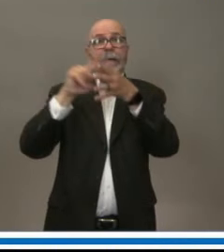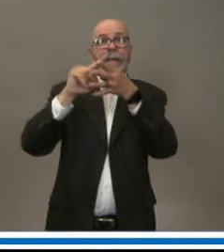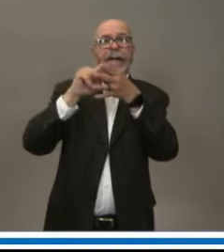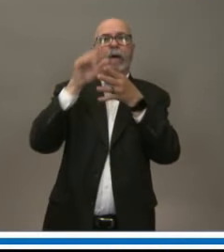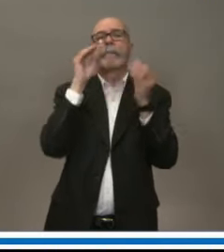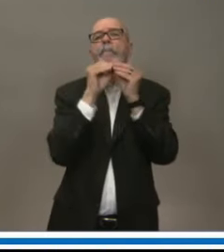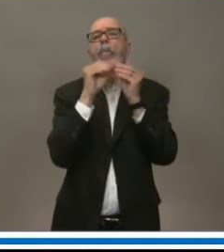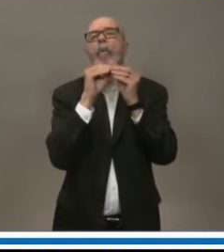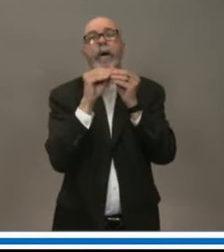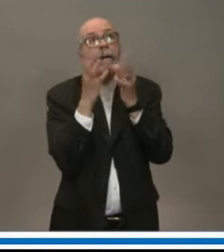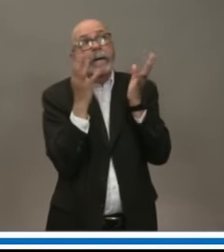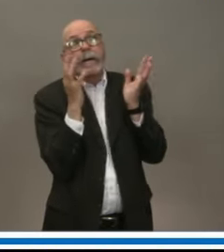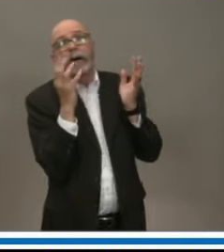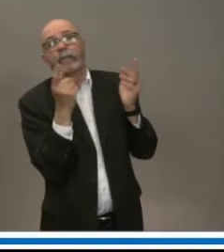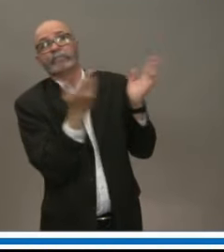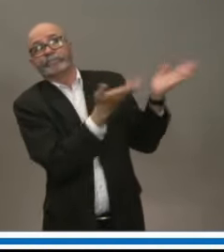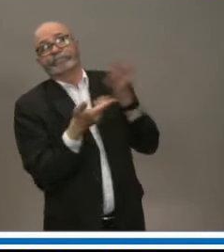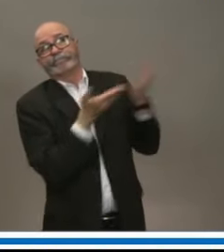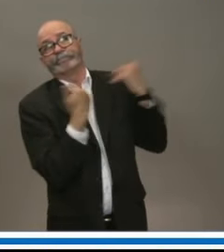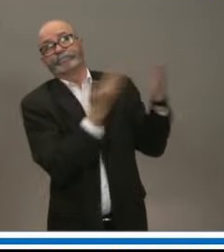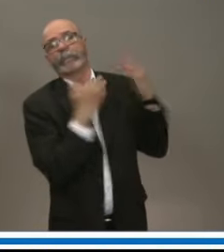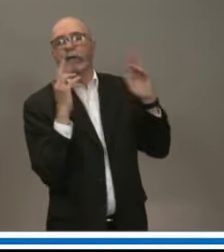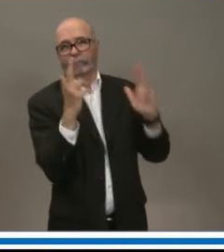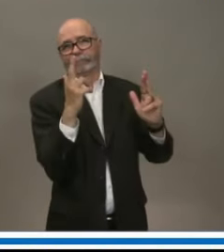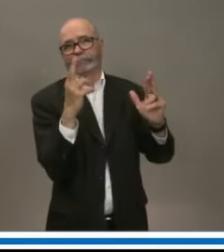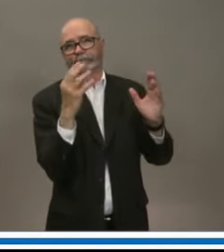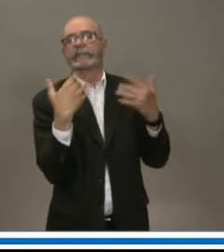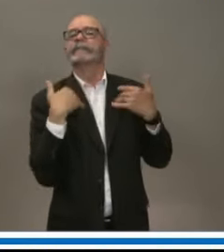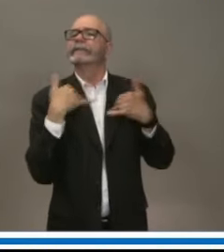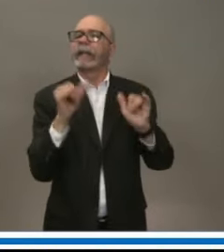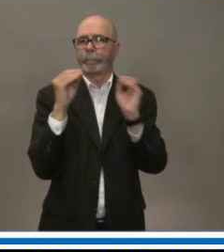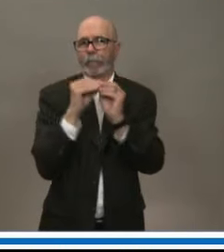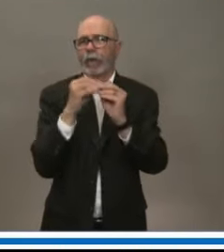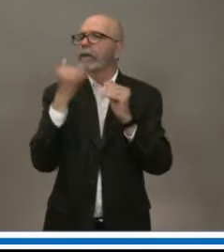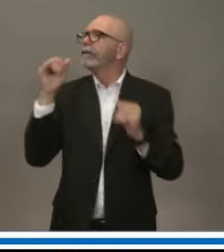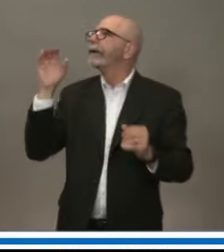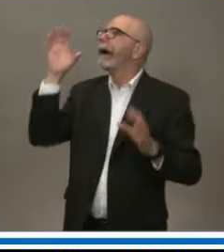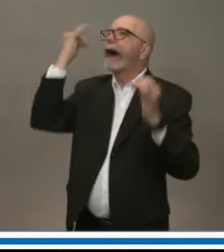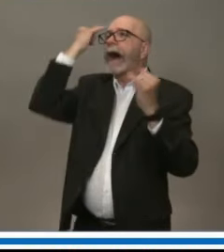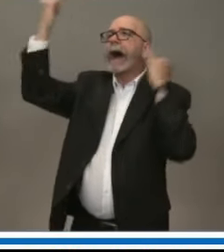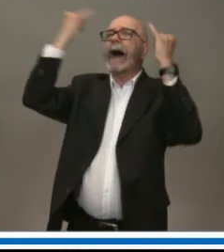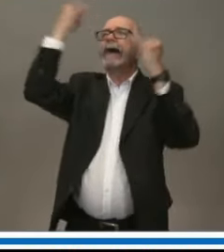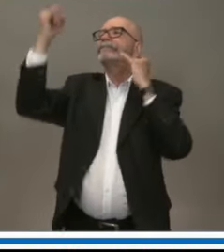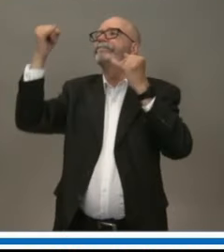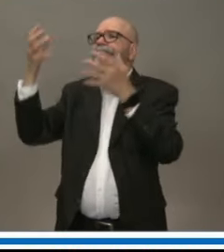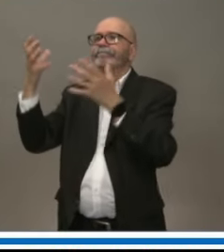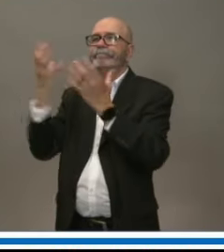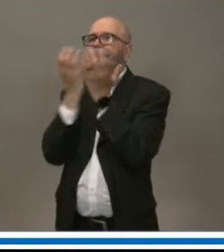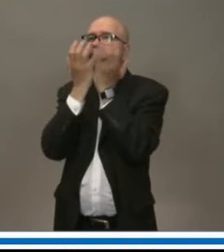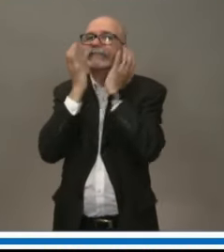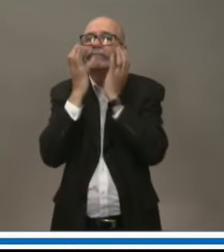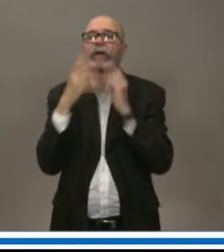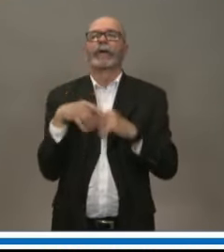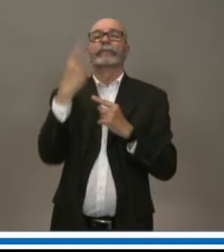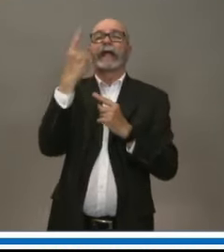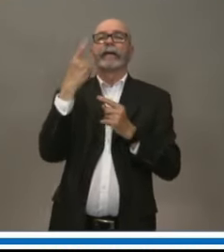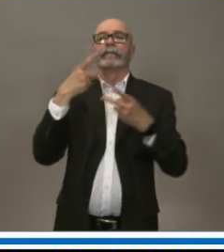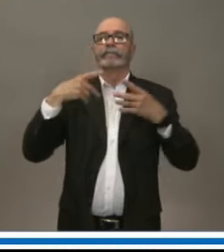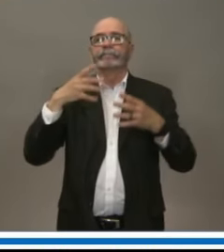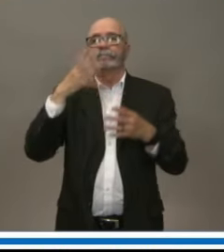And we're constantly looking for new opportunities. We identified a single deputy minister, Fred Crooks, who's leading